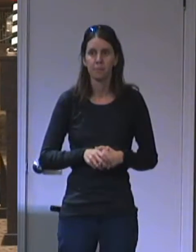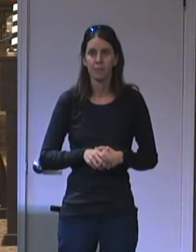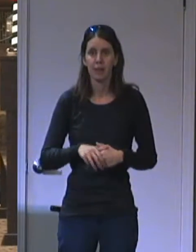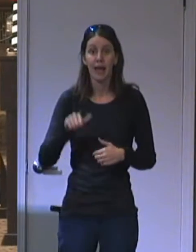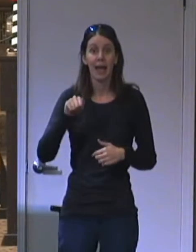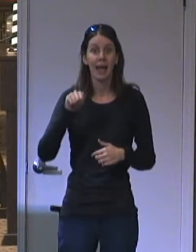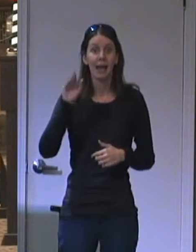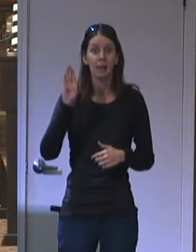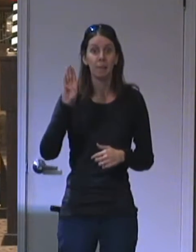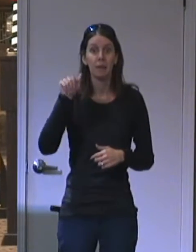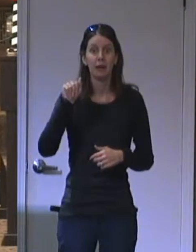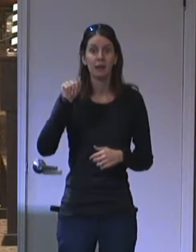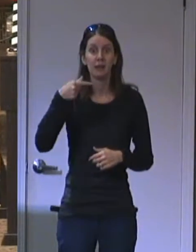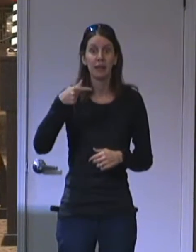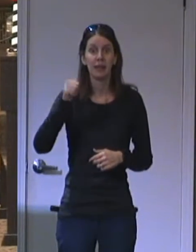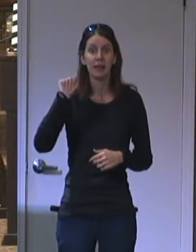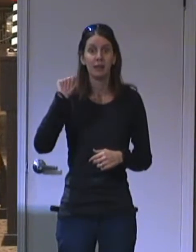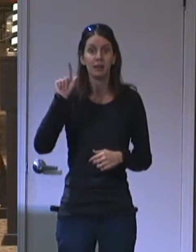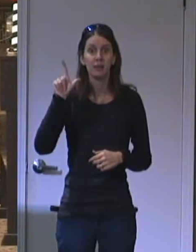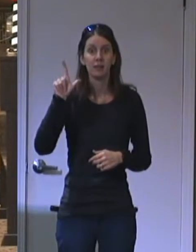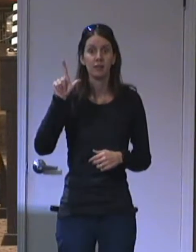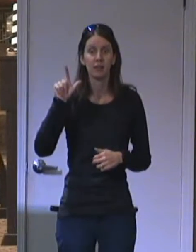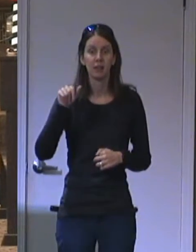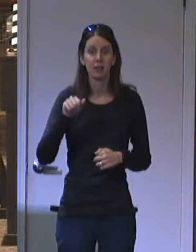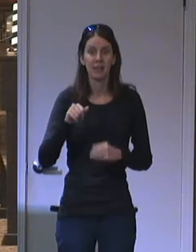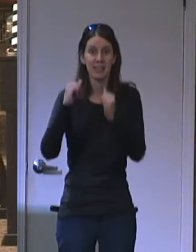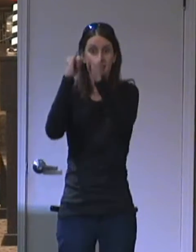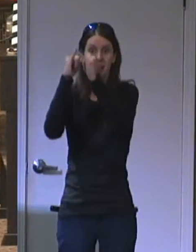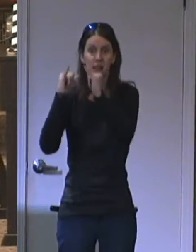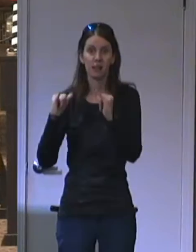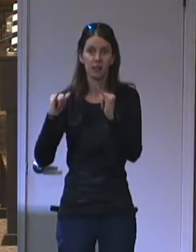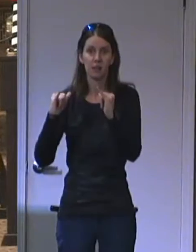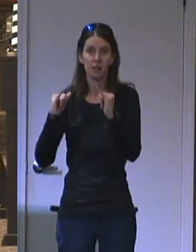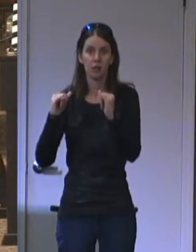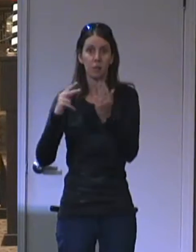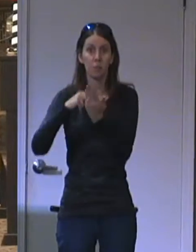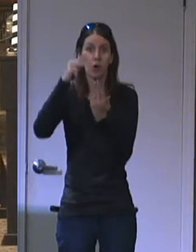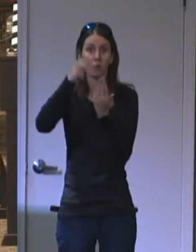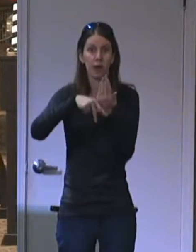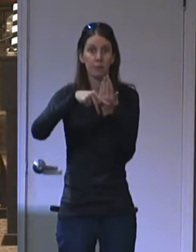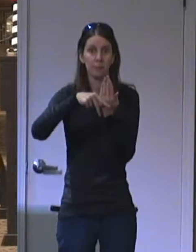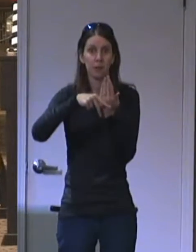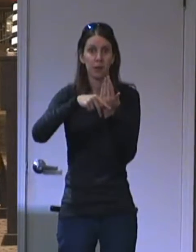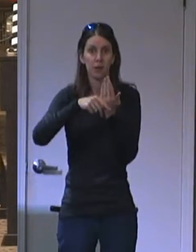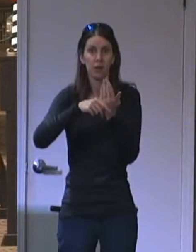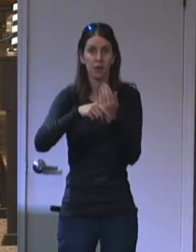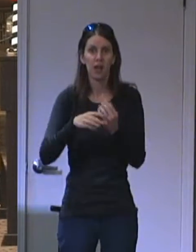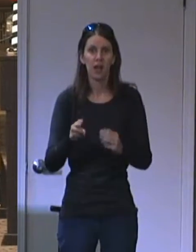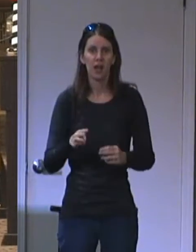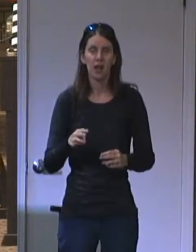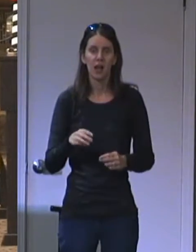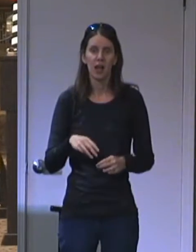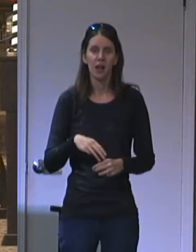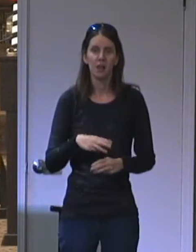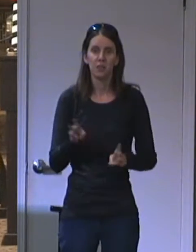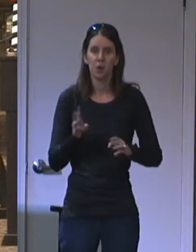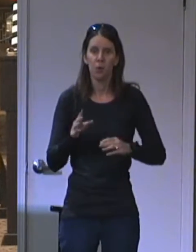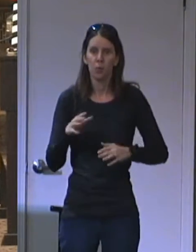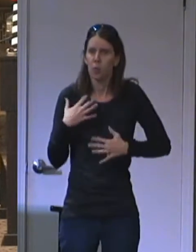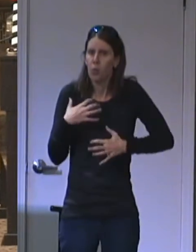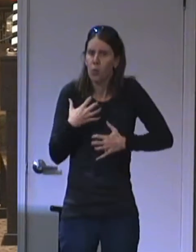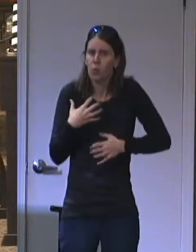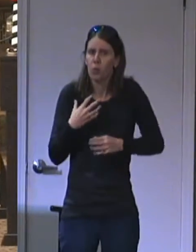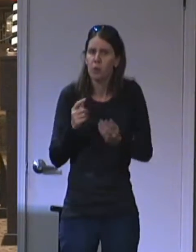Abigail's Tent Ministries, we went downtown yesterday. In the wintertime, we go down once a